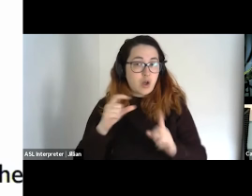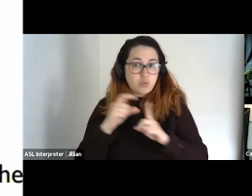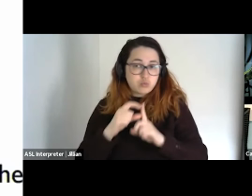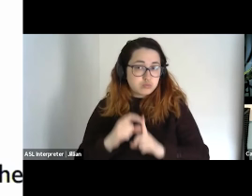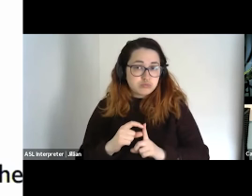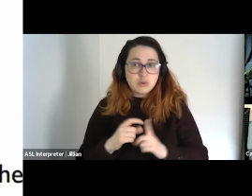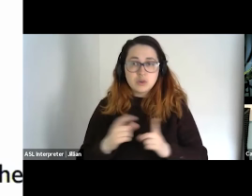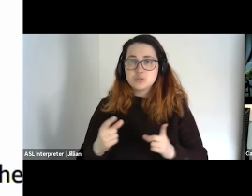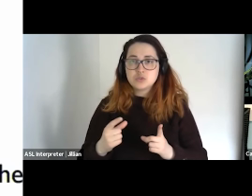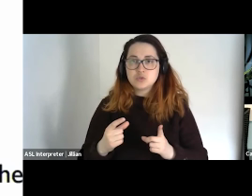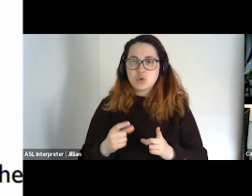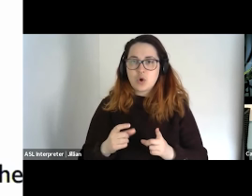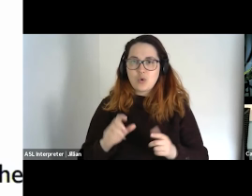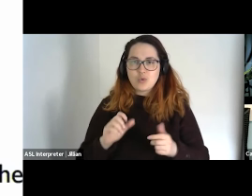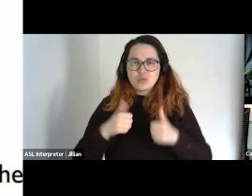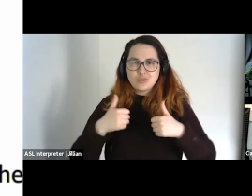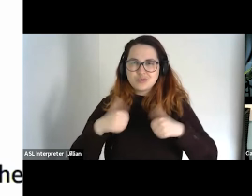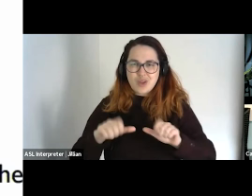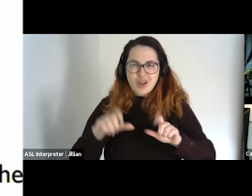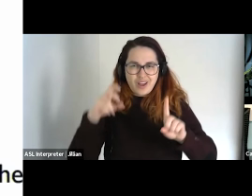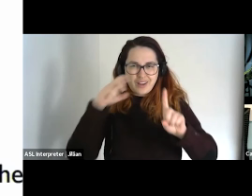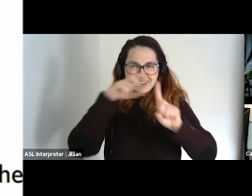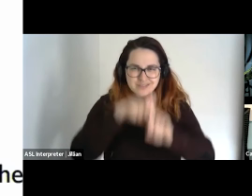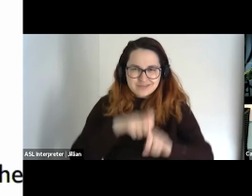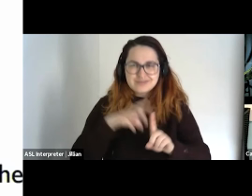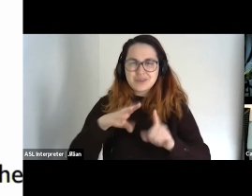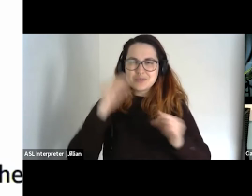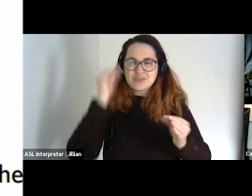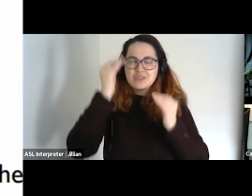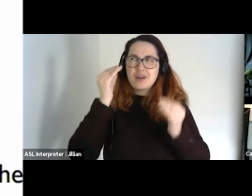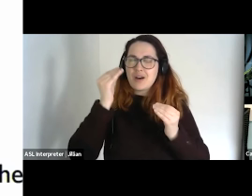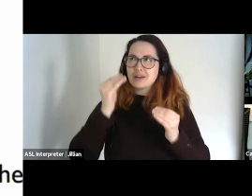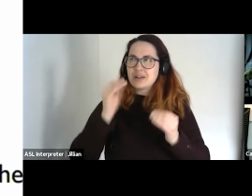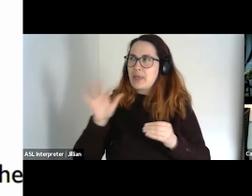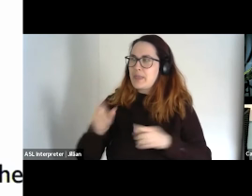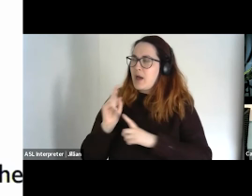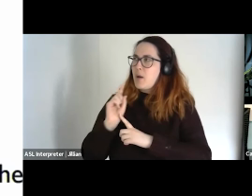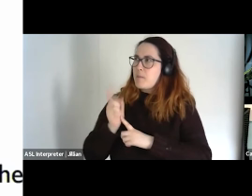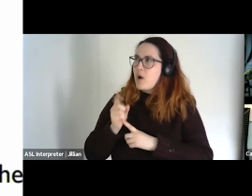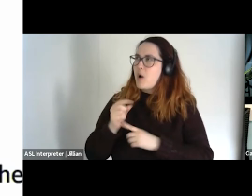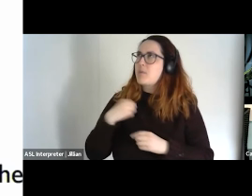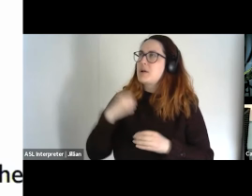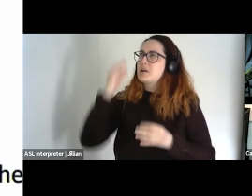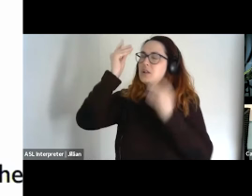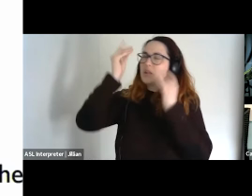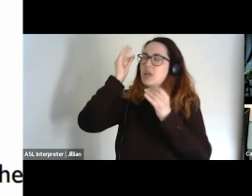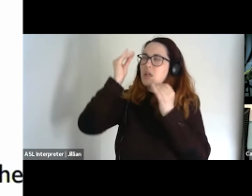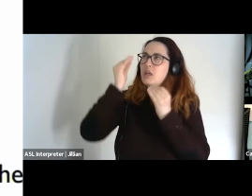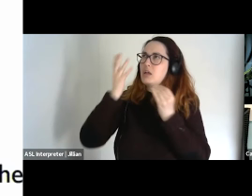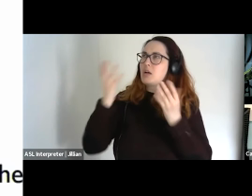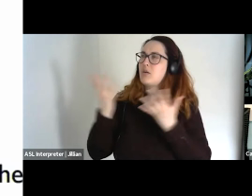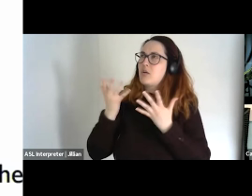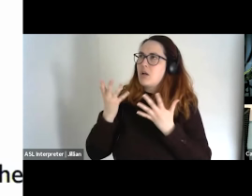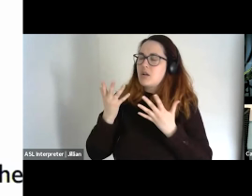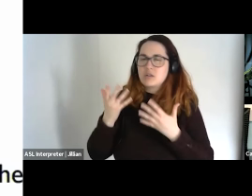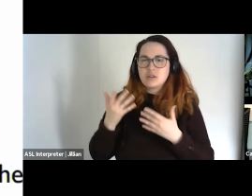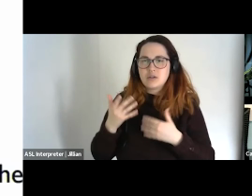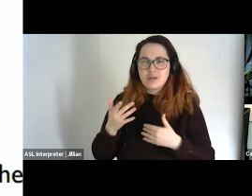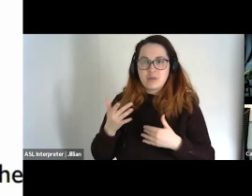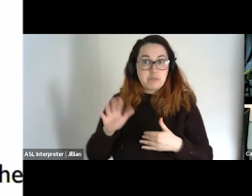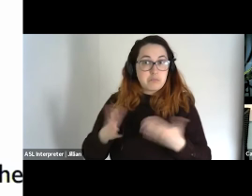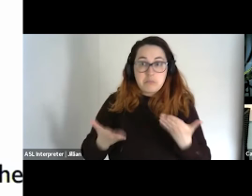so try and catch those thoughts at that point. What was I thinking? What was running through my head? This is where you might have felt that